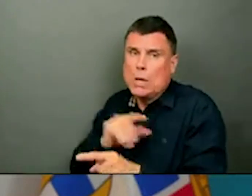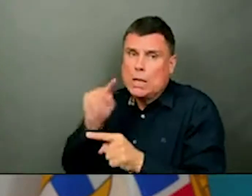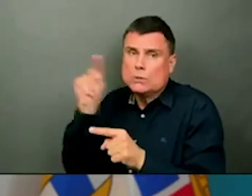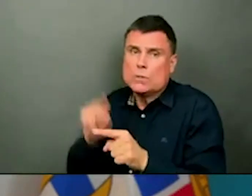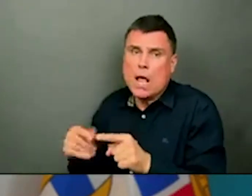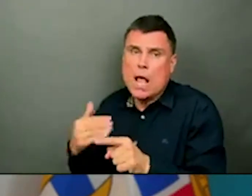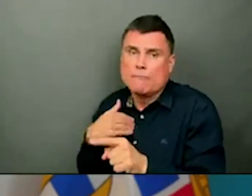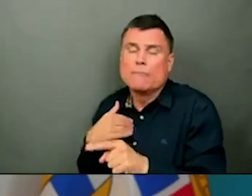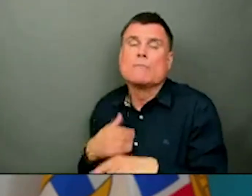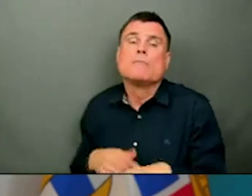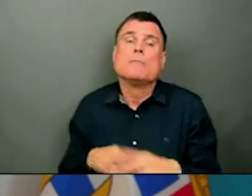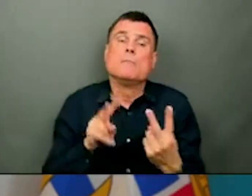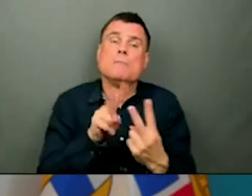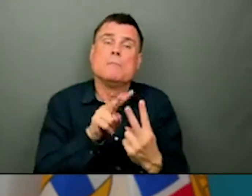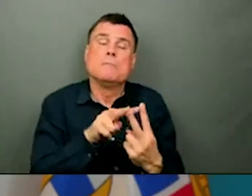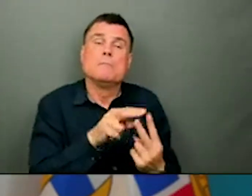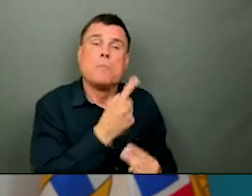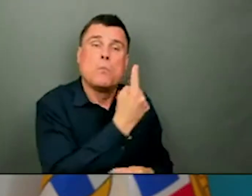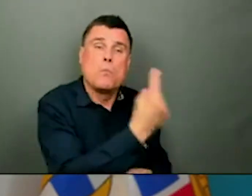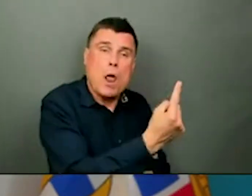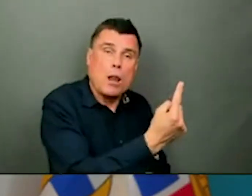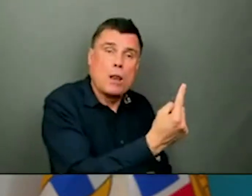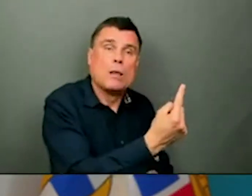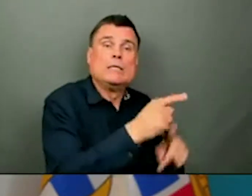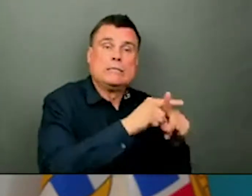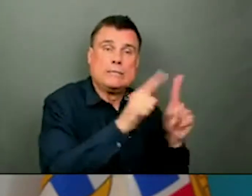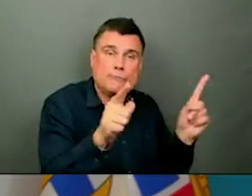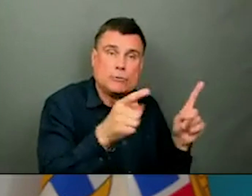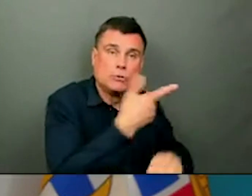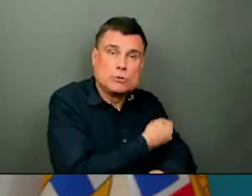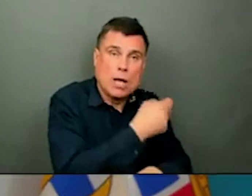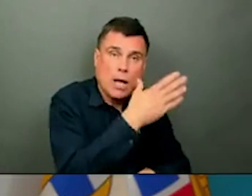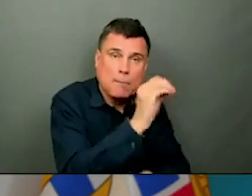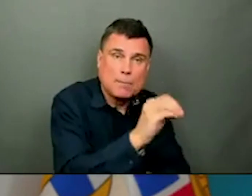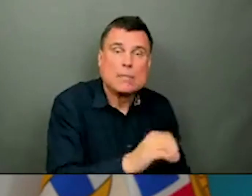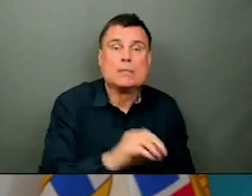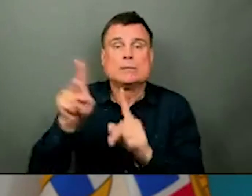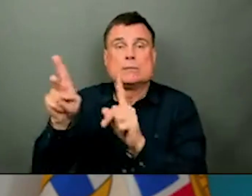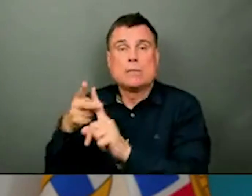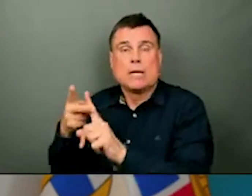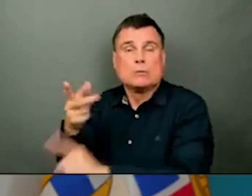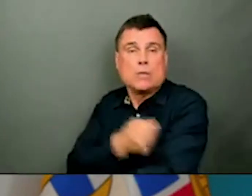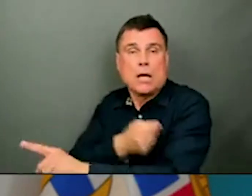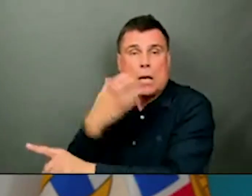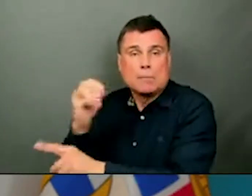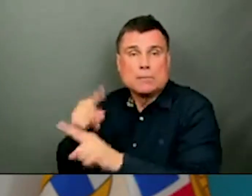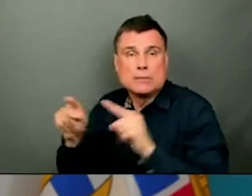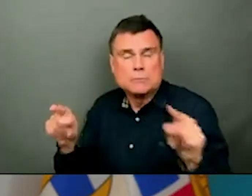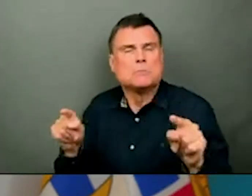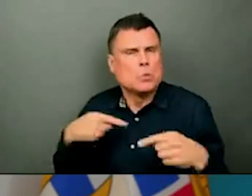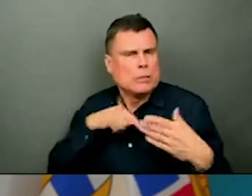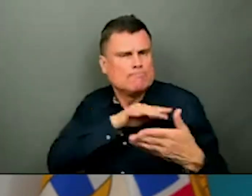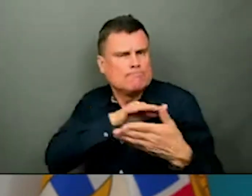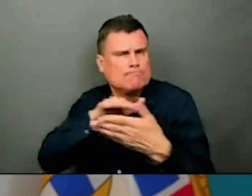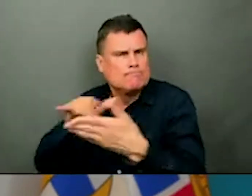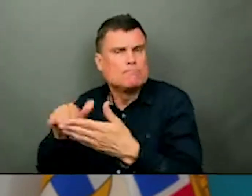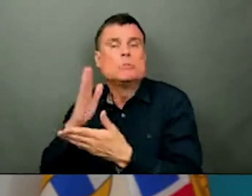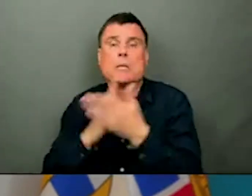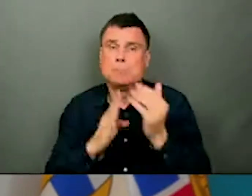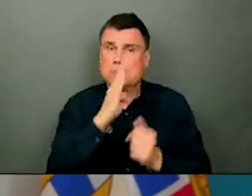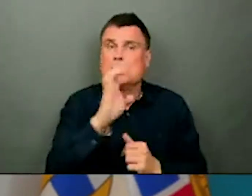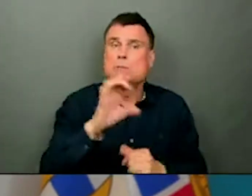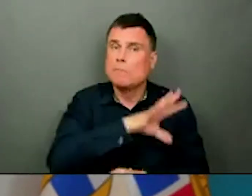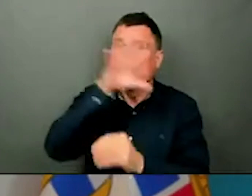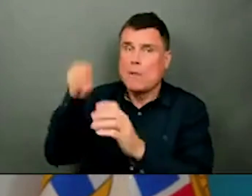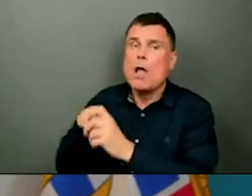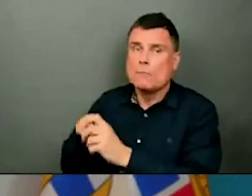the answer to that yet. So we are watching those things very carefully. We have studies here in Canada that people in BC are taking part on, but the one